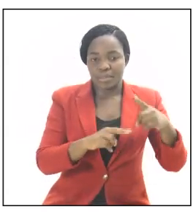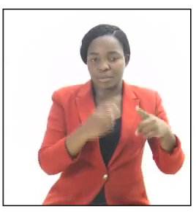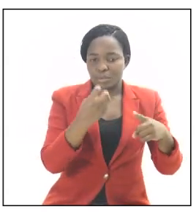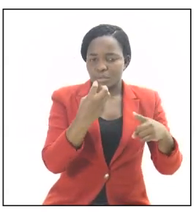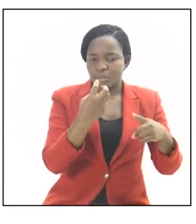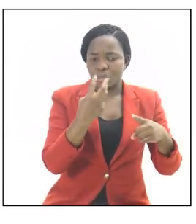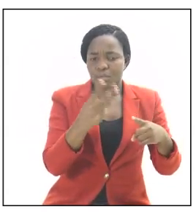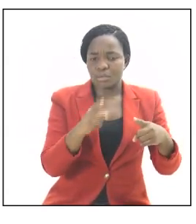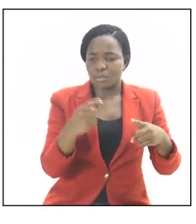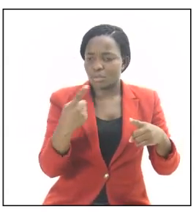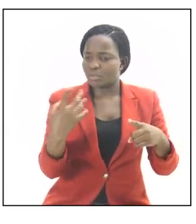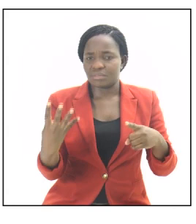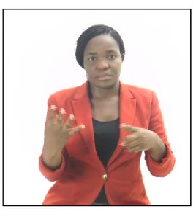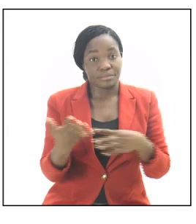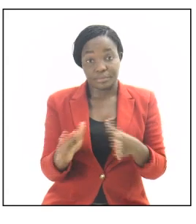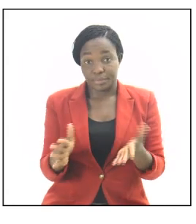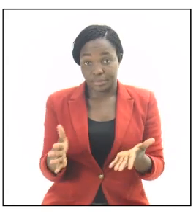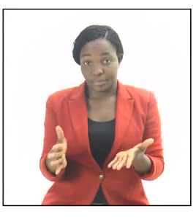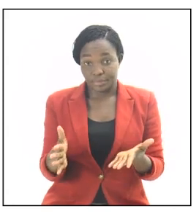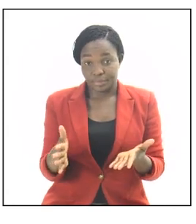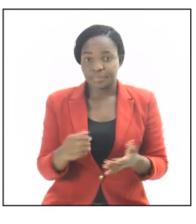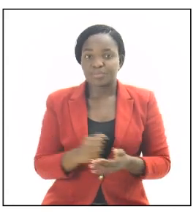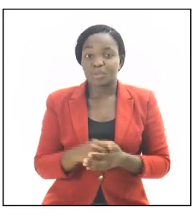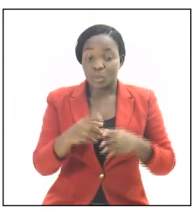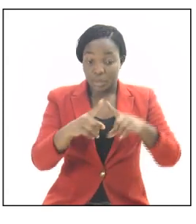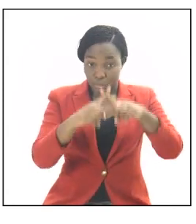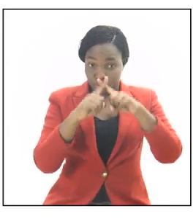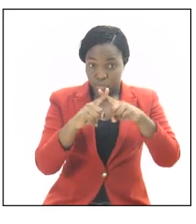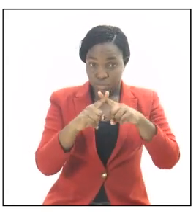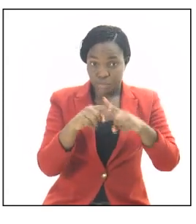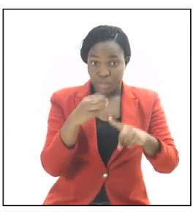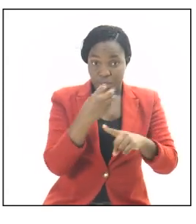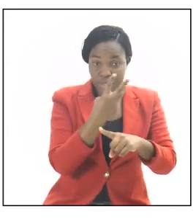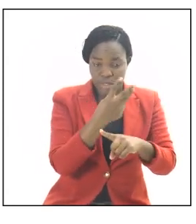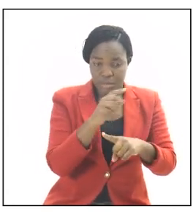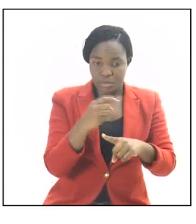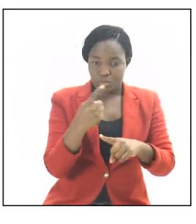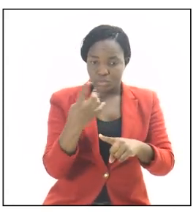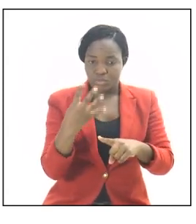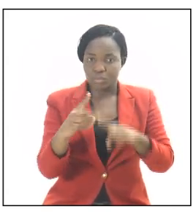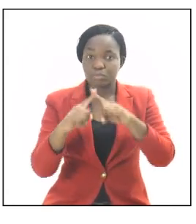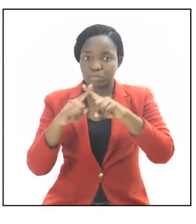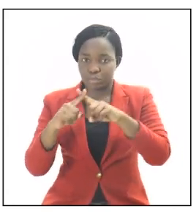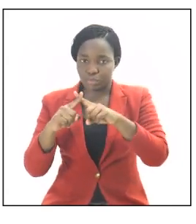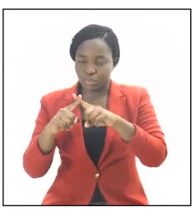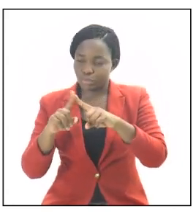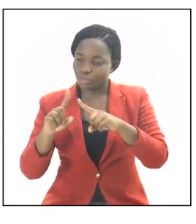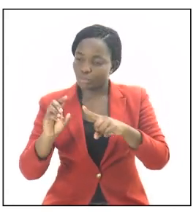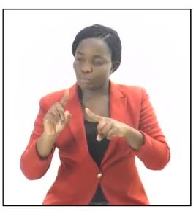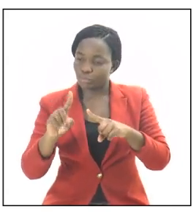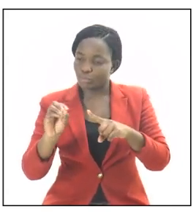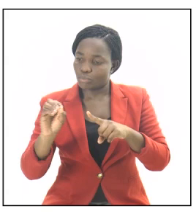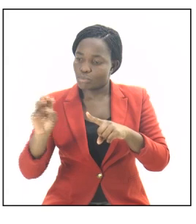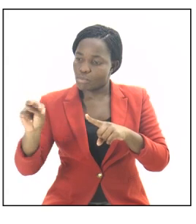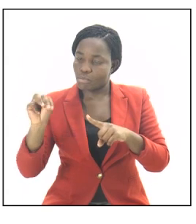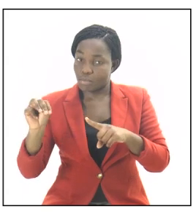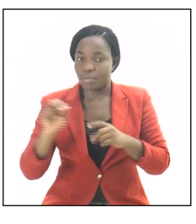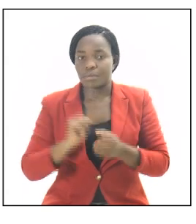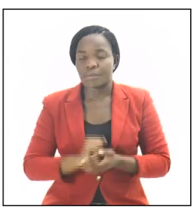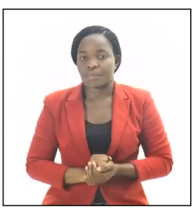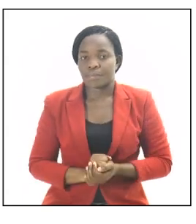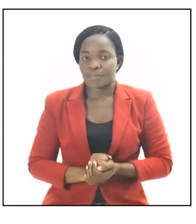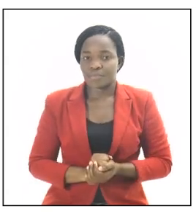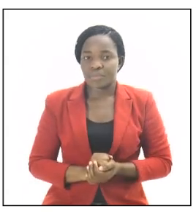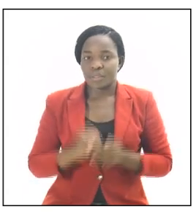3.14. So, we multiply 3.14 by 100 meters, and then